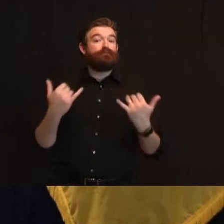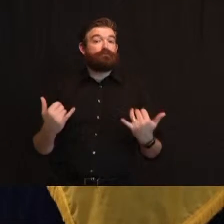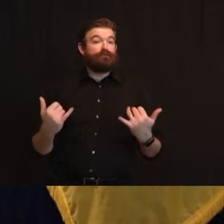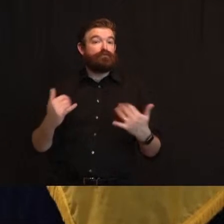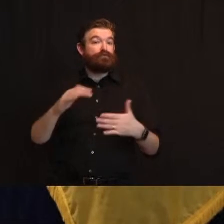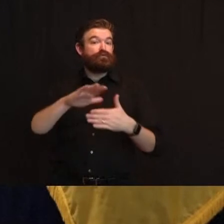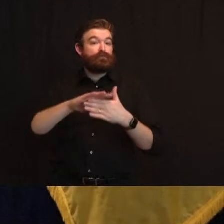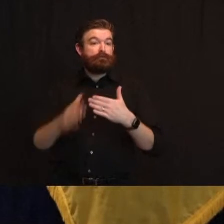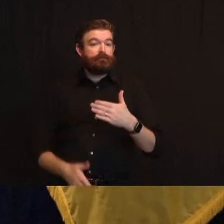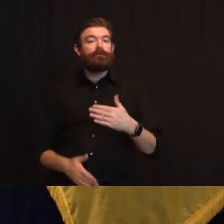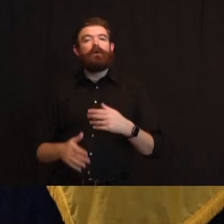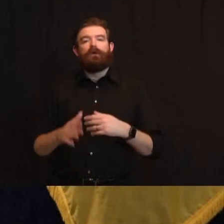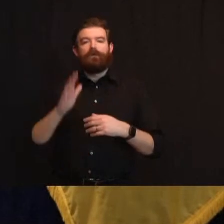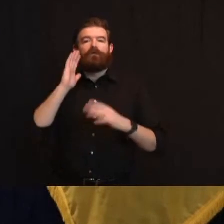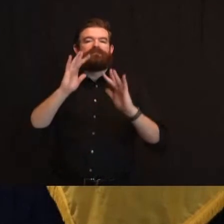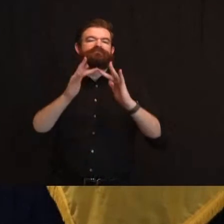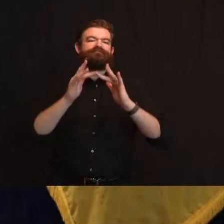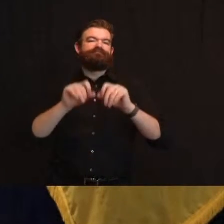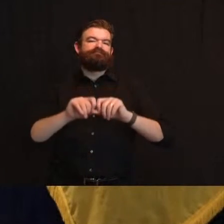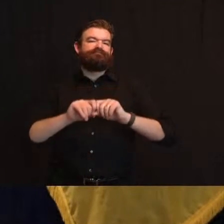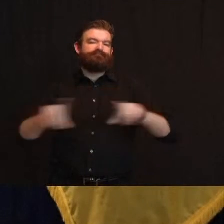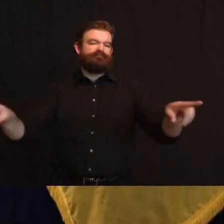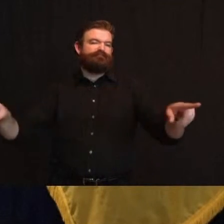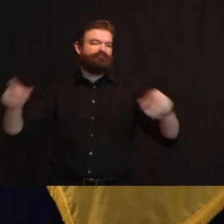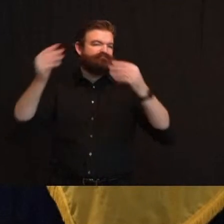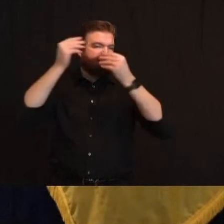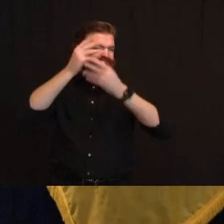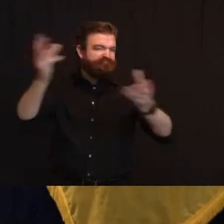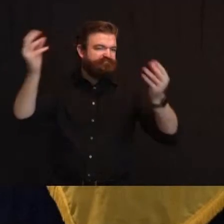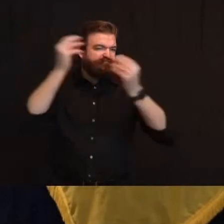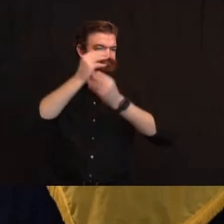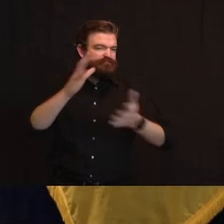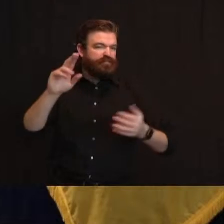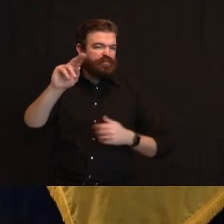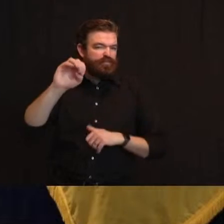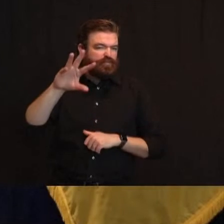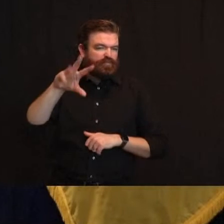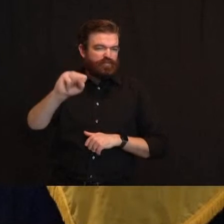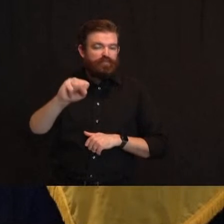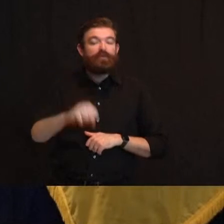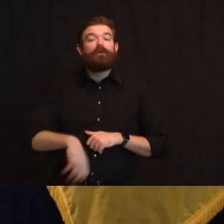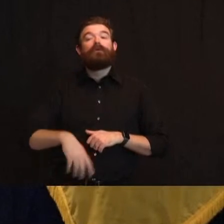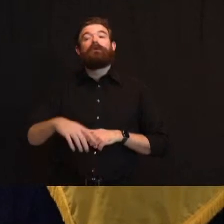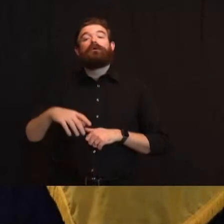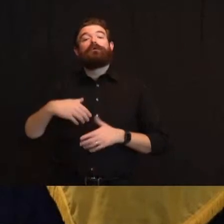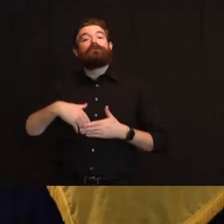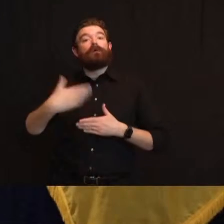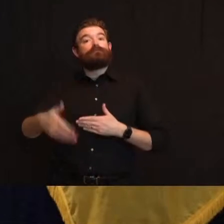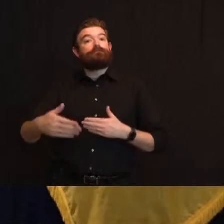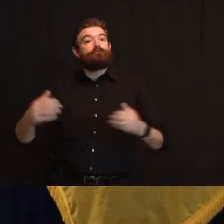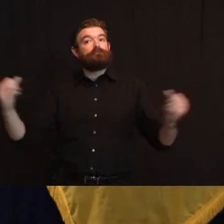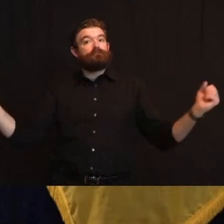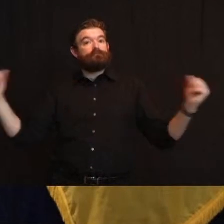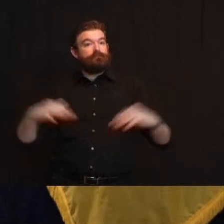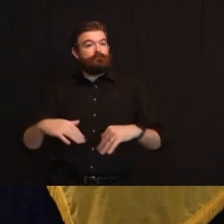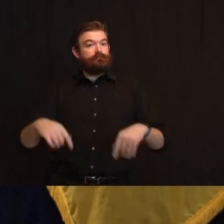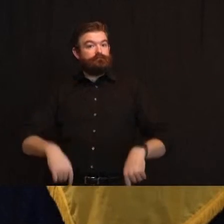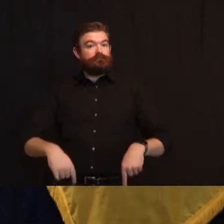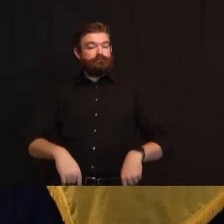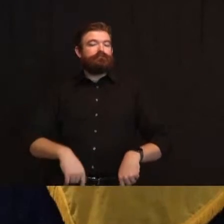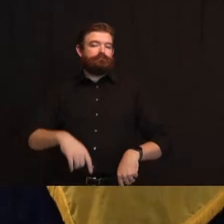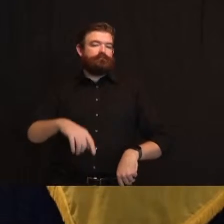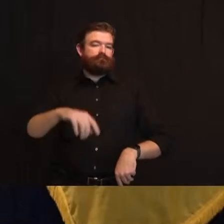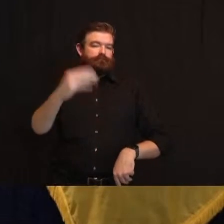and Sunday. We'll be at 1 o'clock on Monday, and we have a White House VTC that looks like it's at 3:30